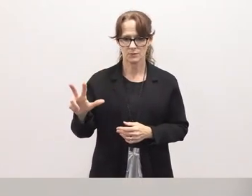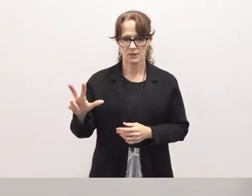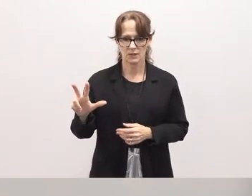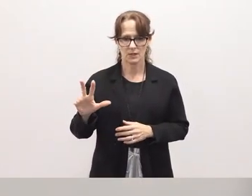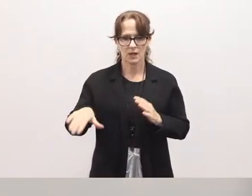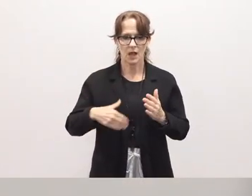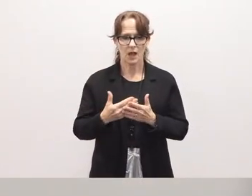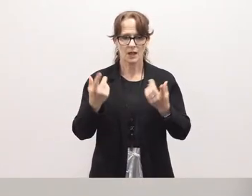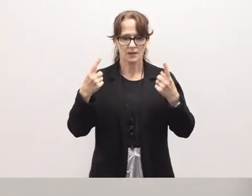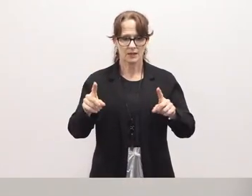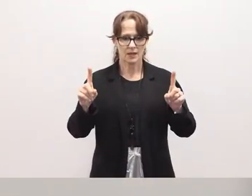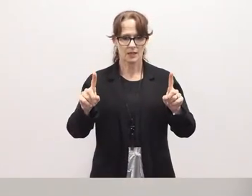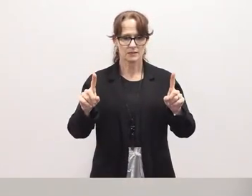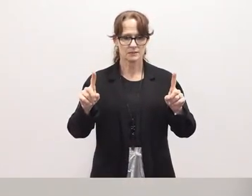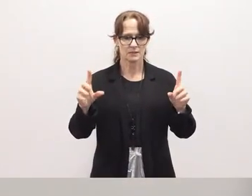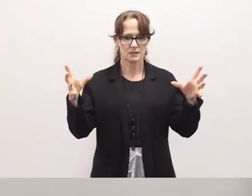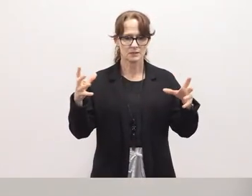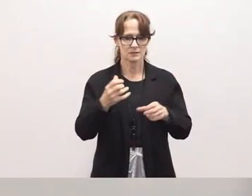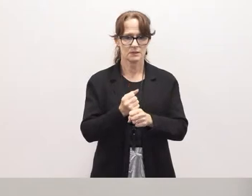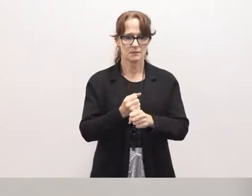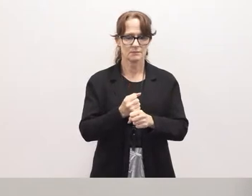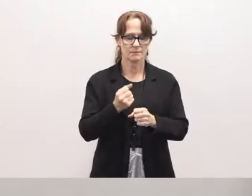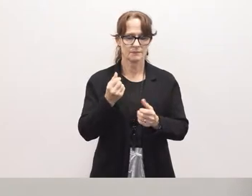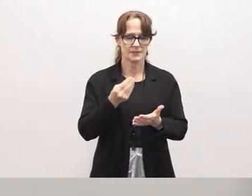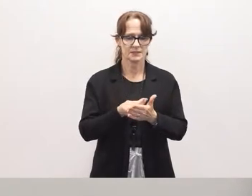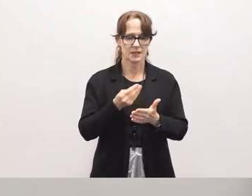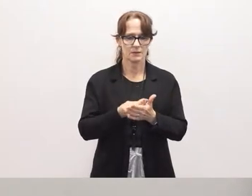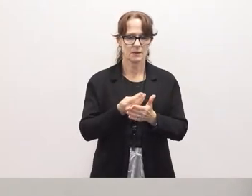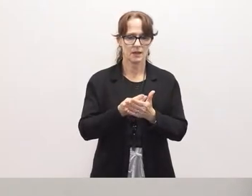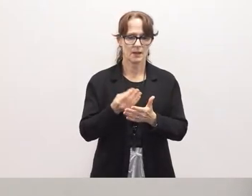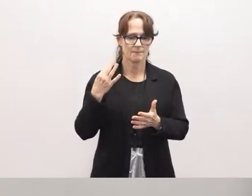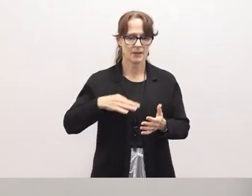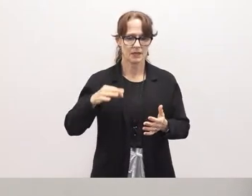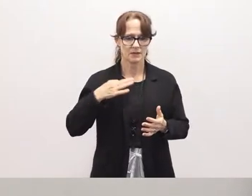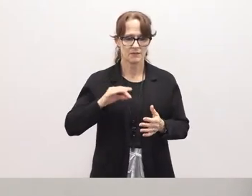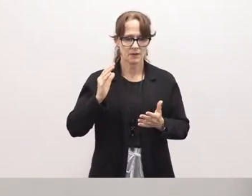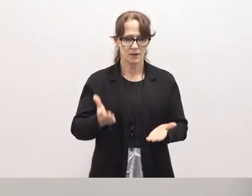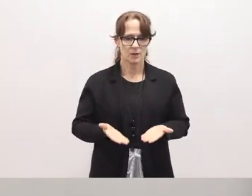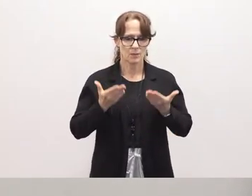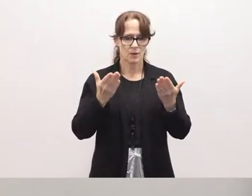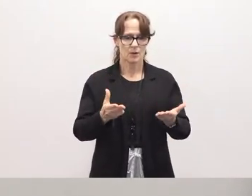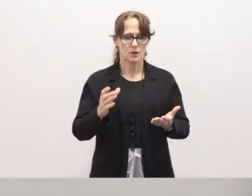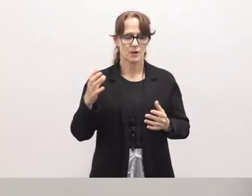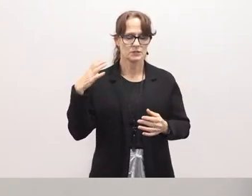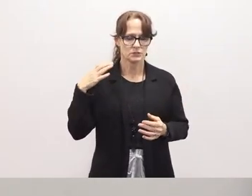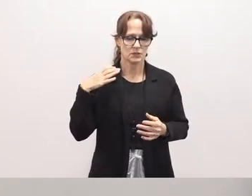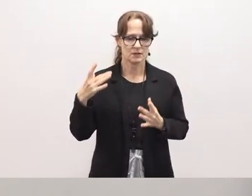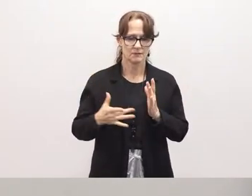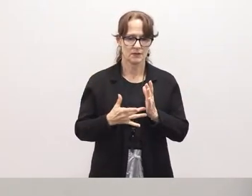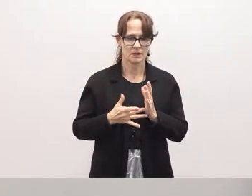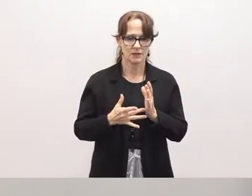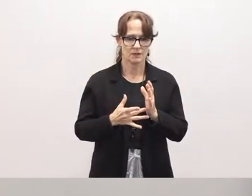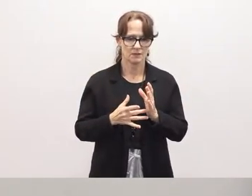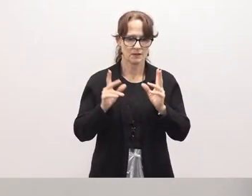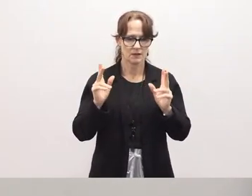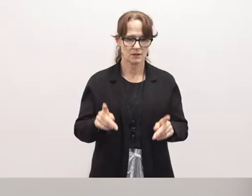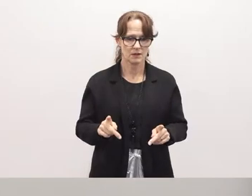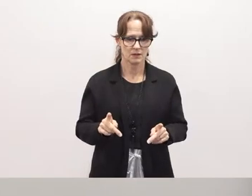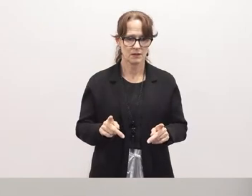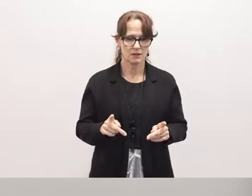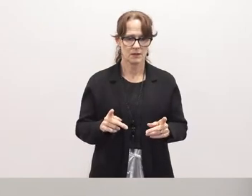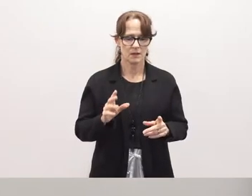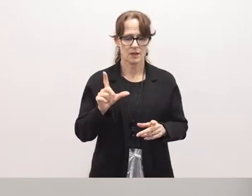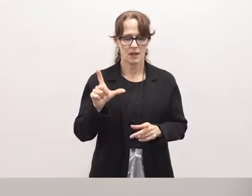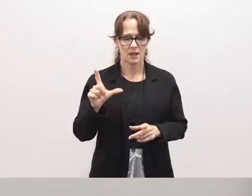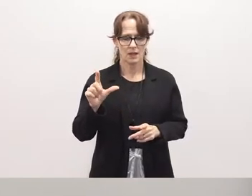54953C3, I'll announce the following summary of salary and fringe benefits set forth in the proposed chief technology officer employment agreement between